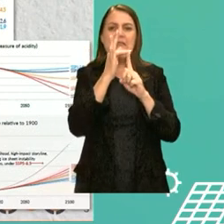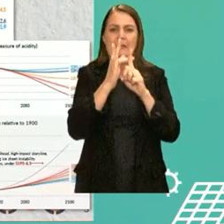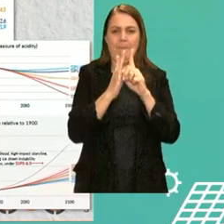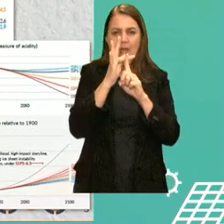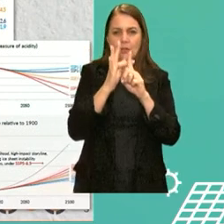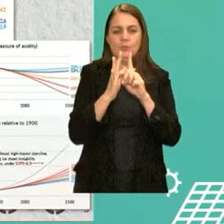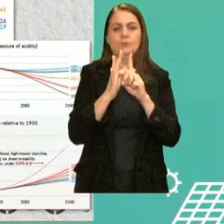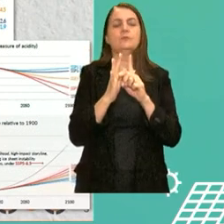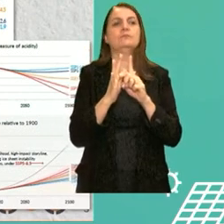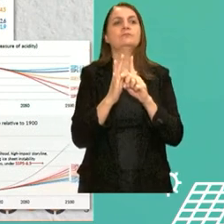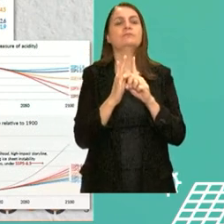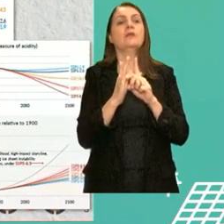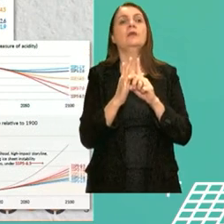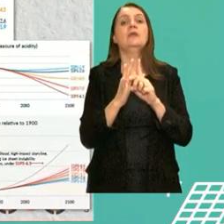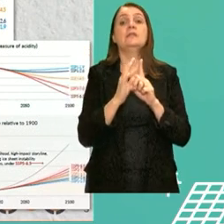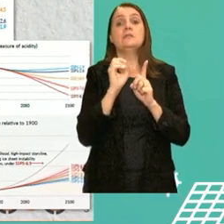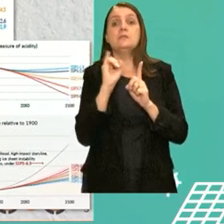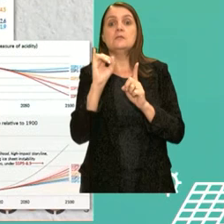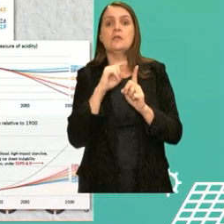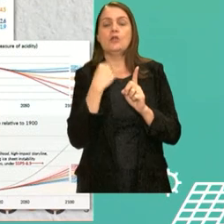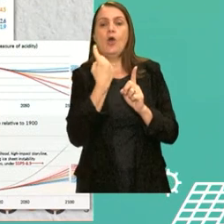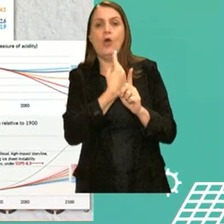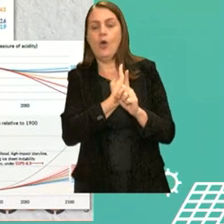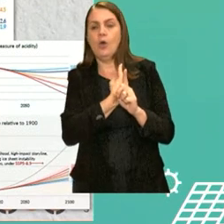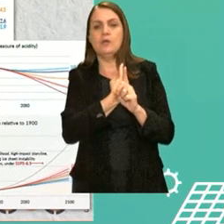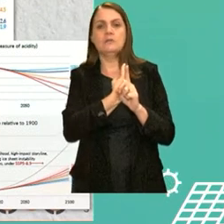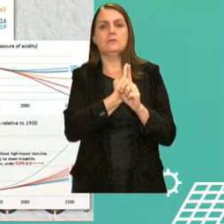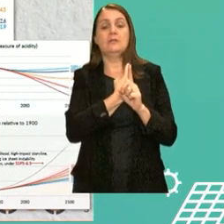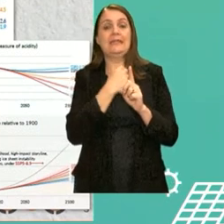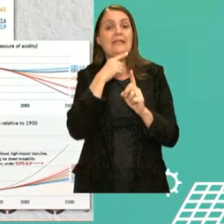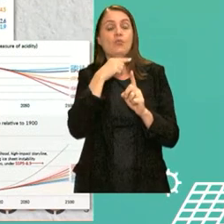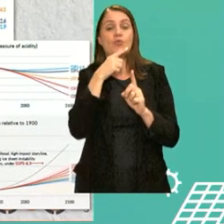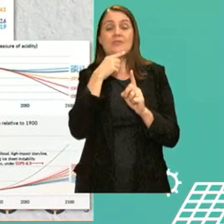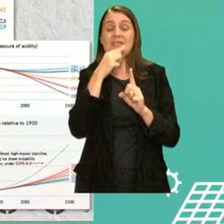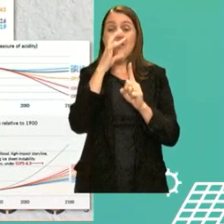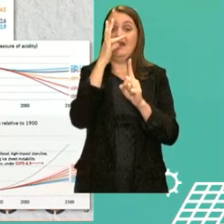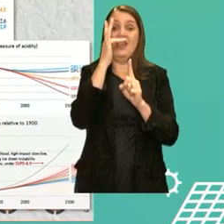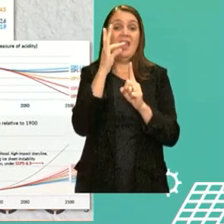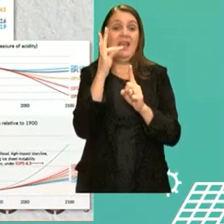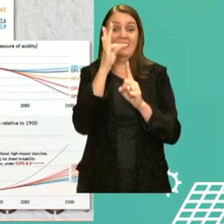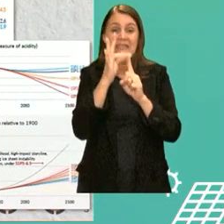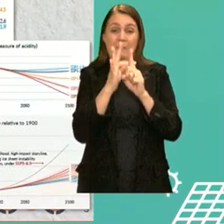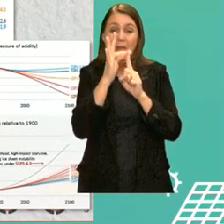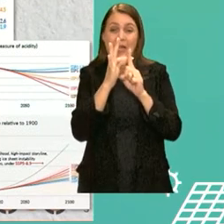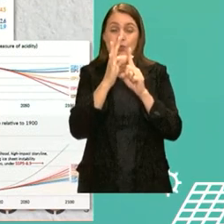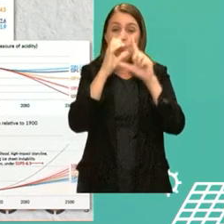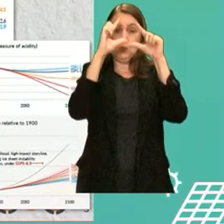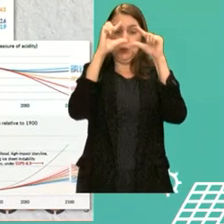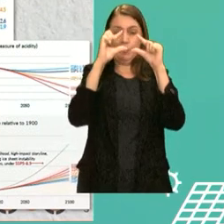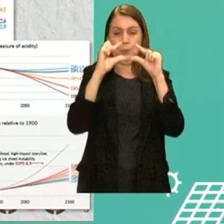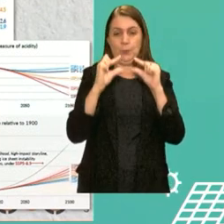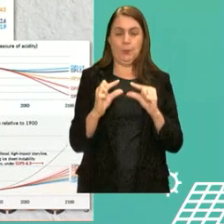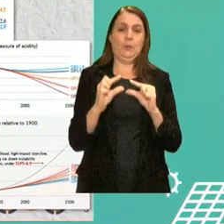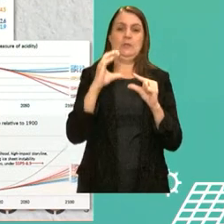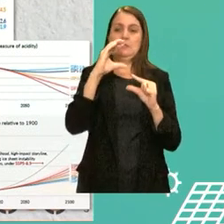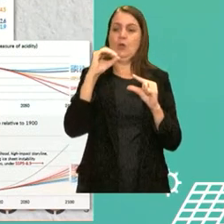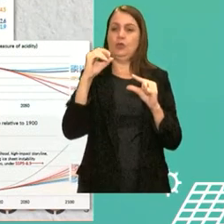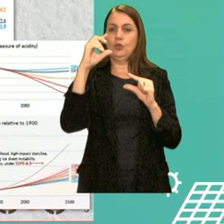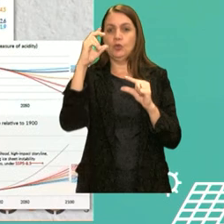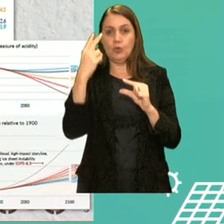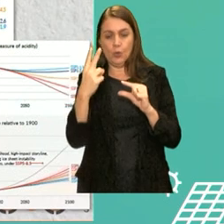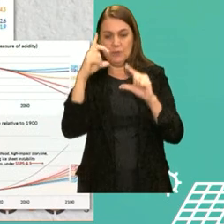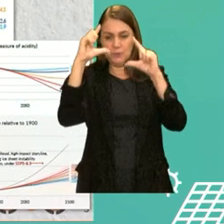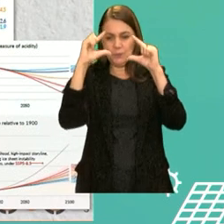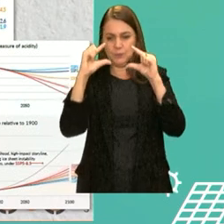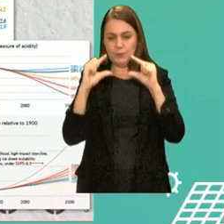Celsius degree. If we do not reduce dramatically the emissions, so the scenario is to reduce half of